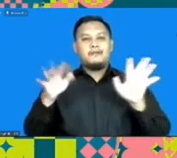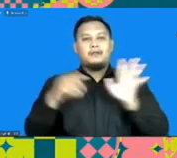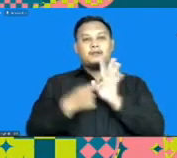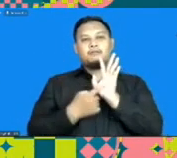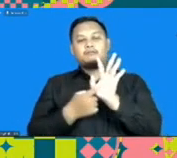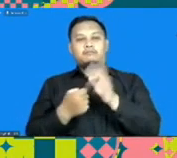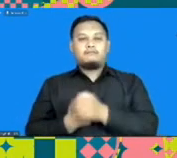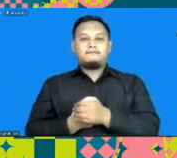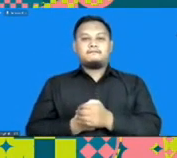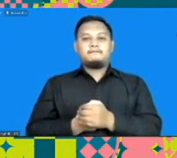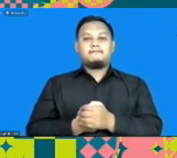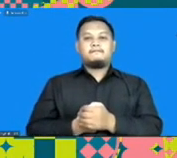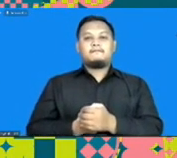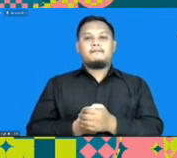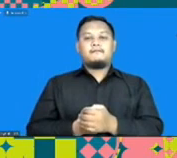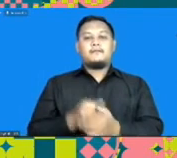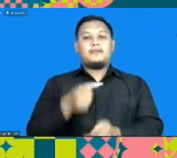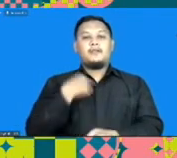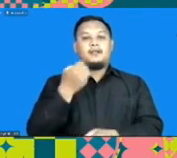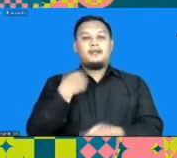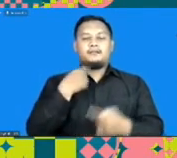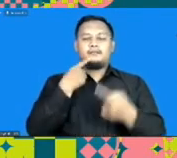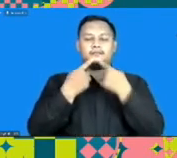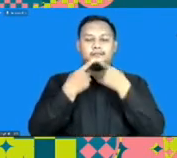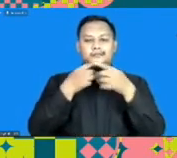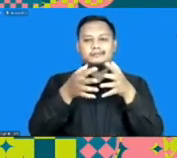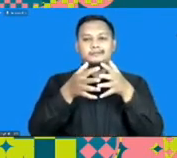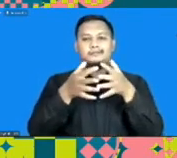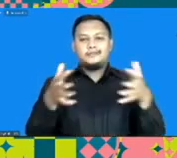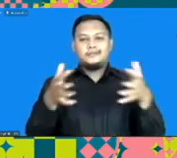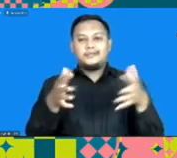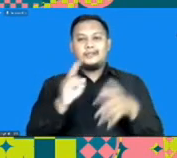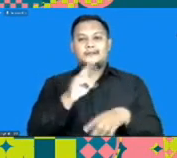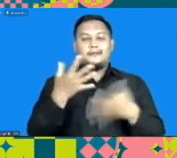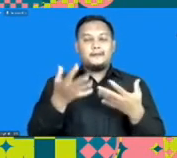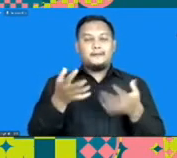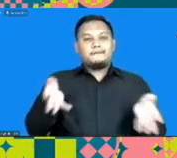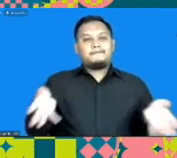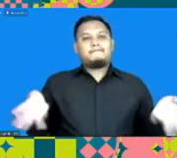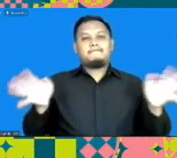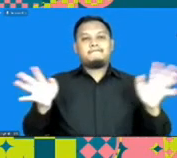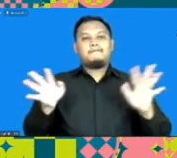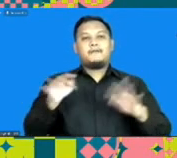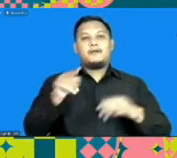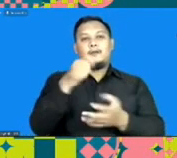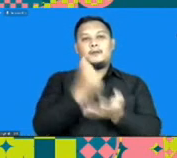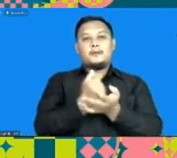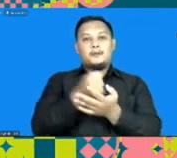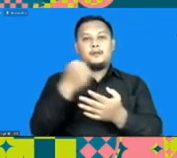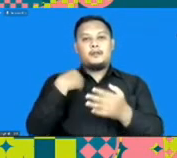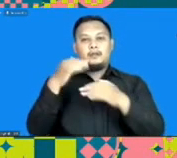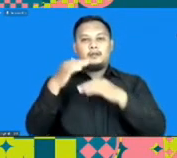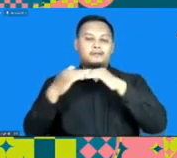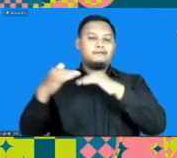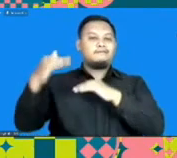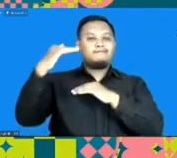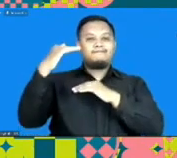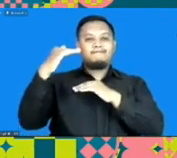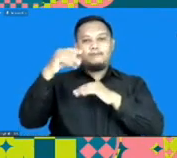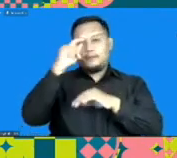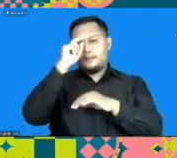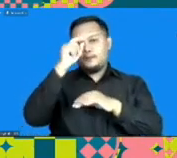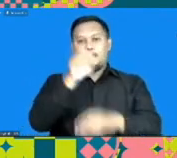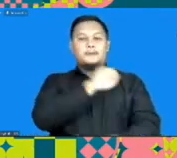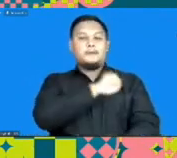because Pancasila is really at the top as a nation. We have common values. But then when